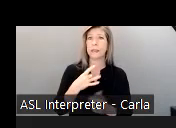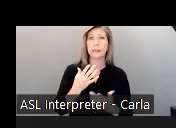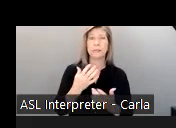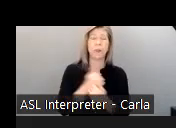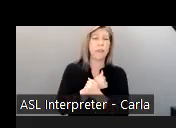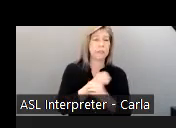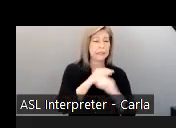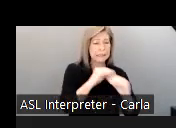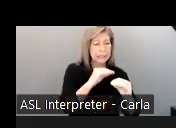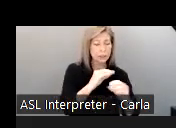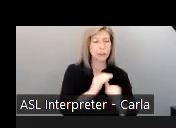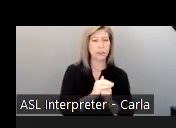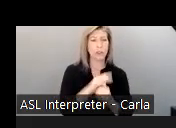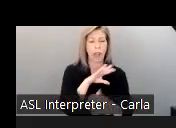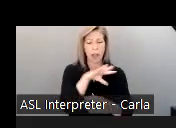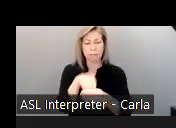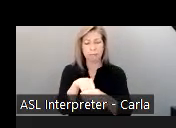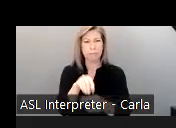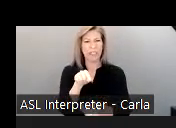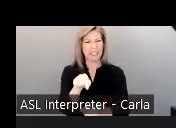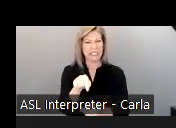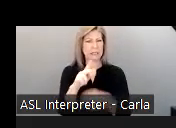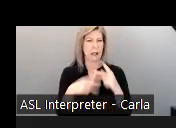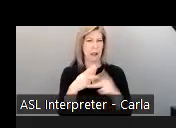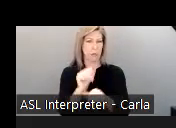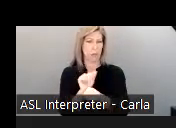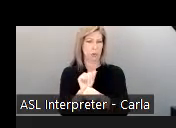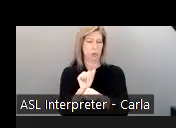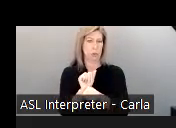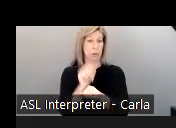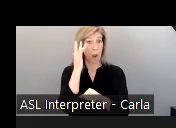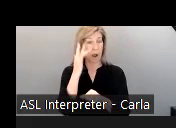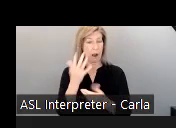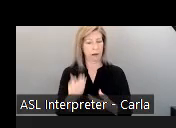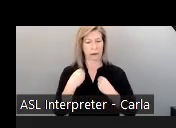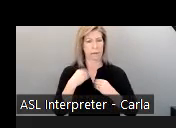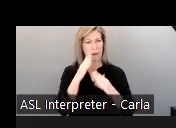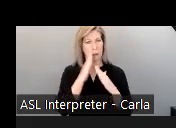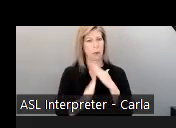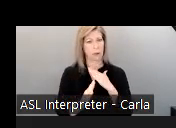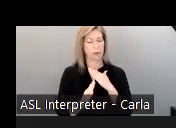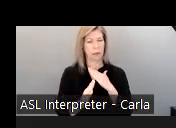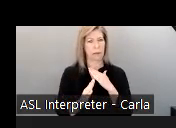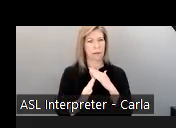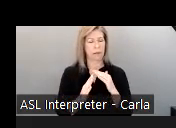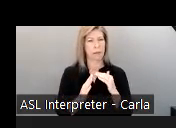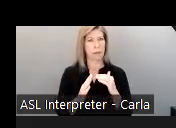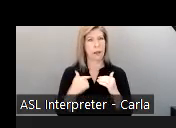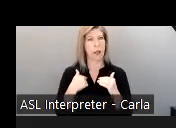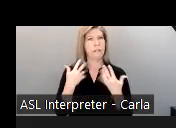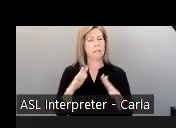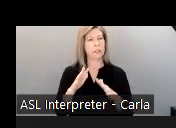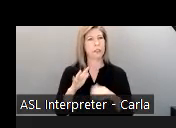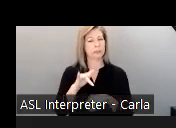is because it is so humbling. It is so humbling because I've been there and I know what it's like